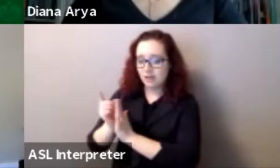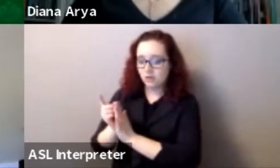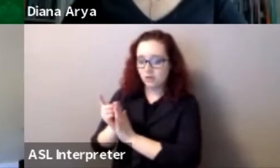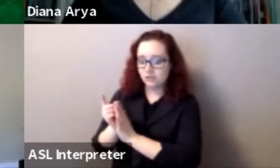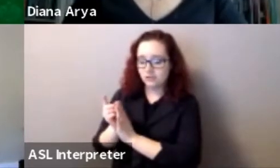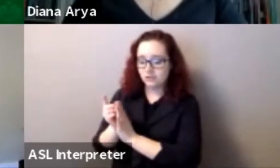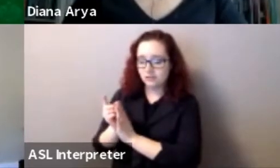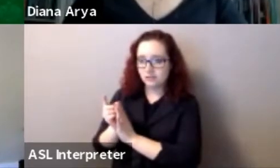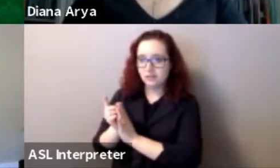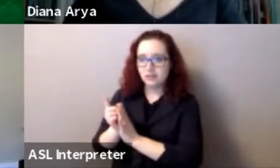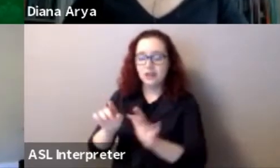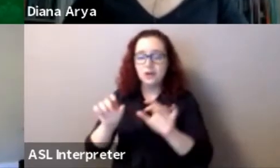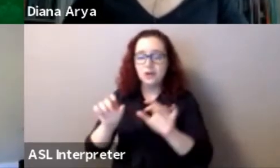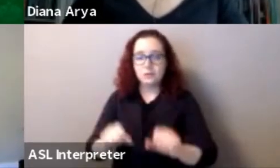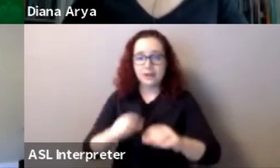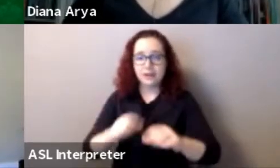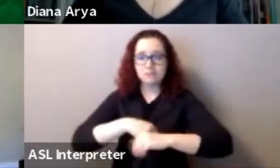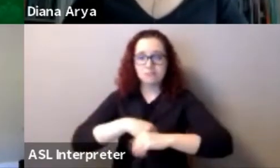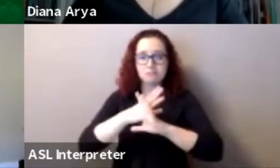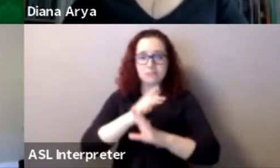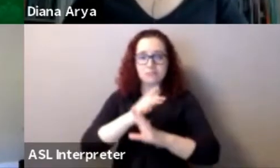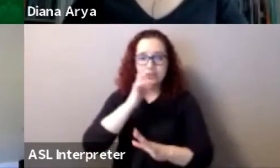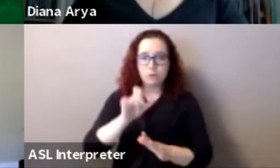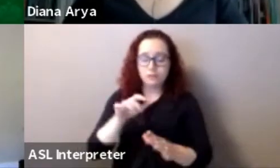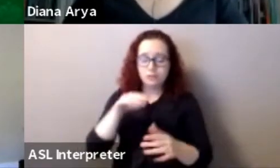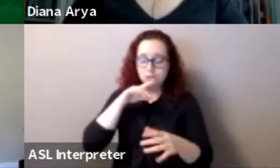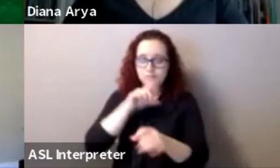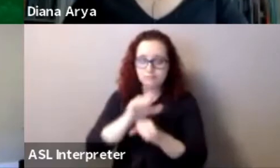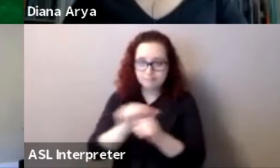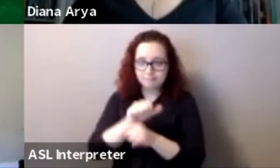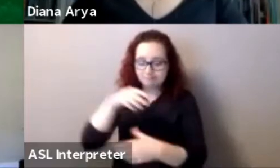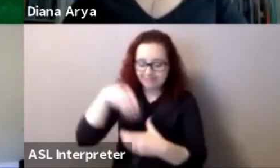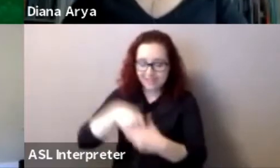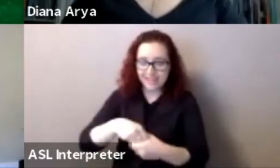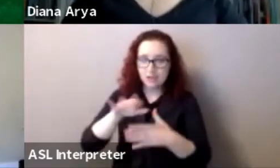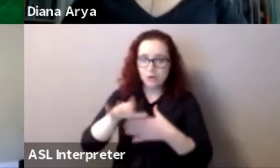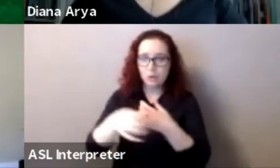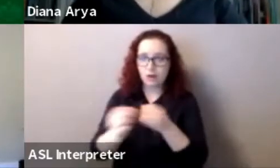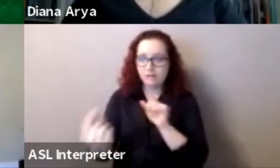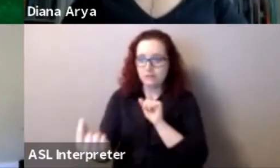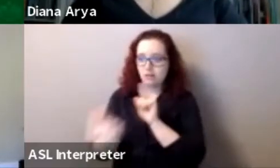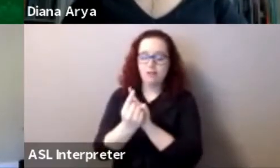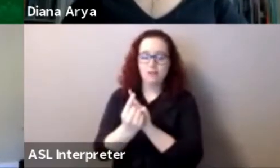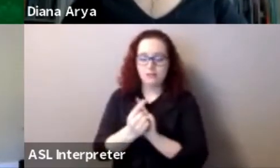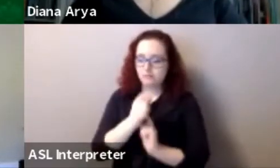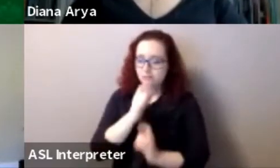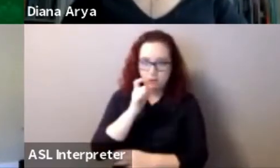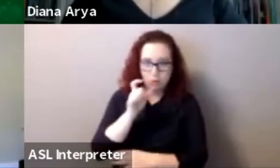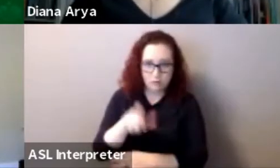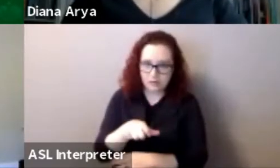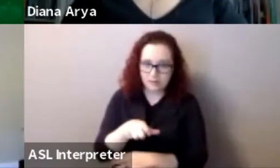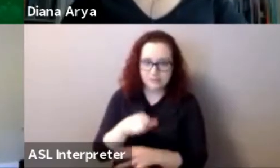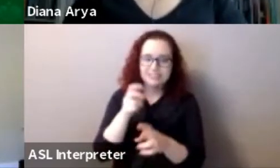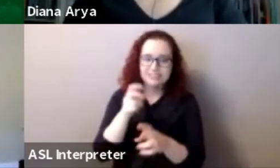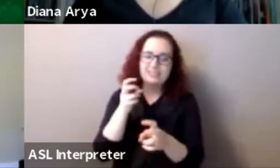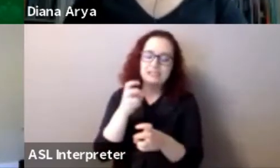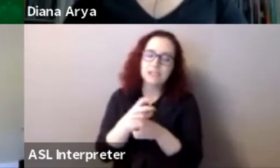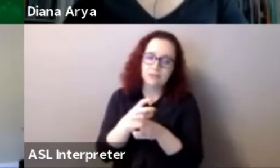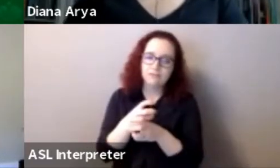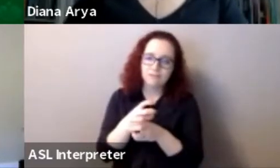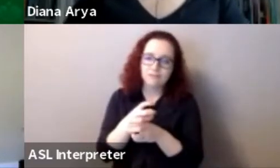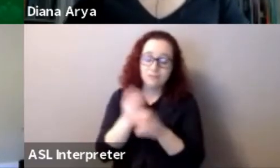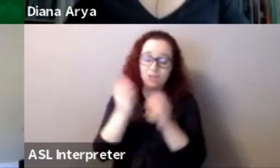do it at a distance. They don't have to come to your office. Right now, I'm in my office, but it's so difficult because some